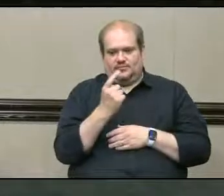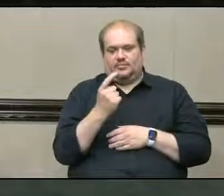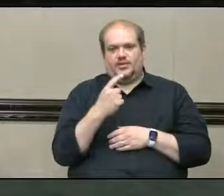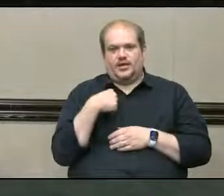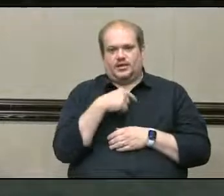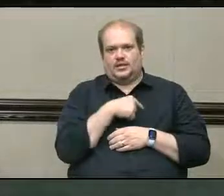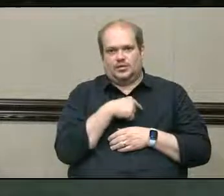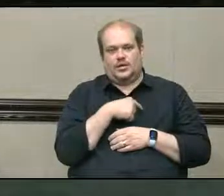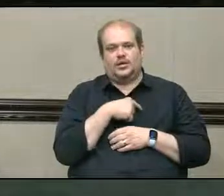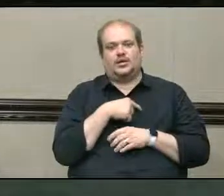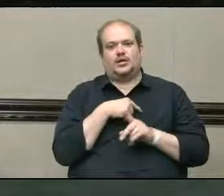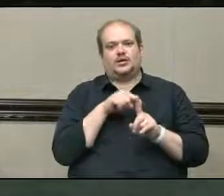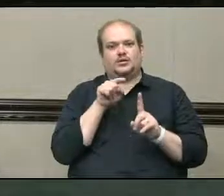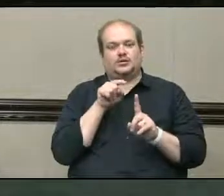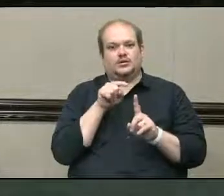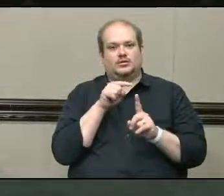we